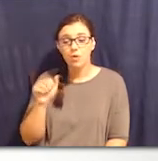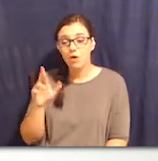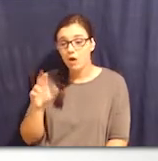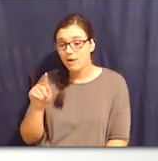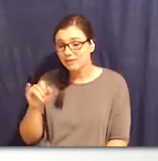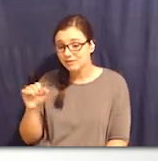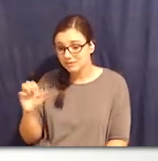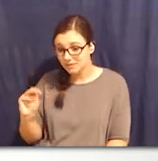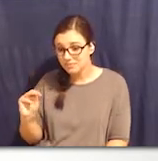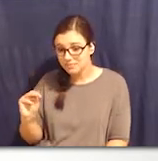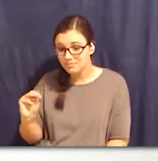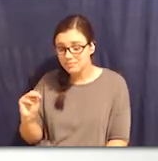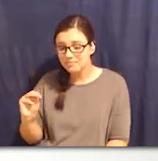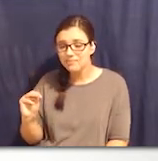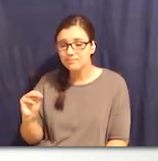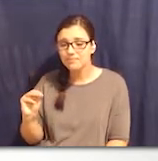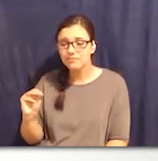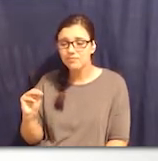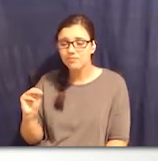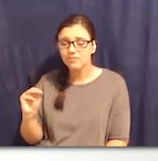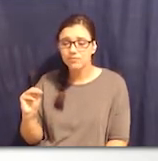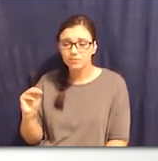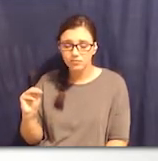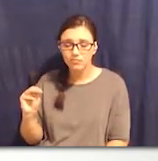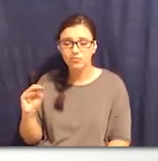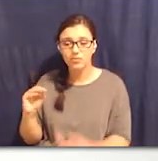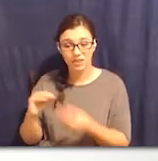incredible. As far as autism,